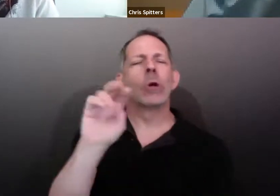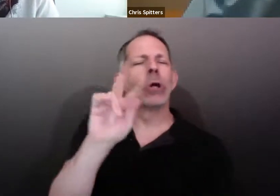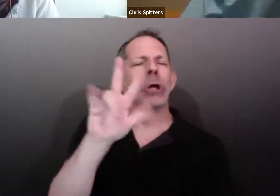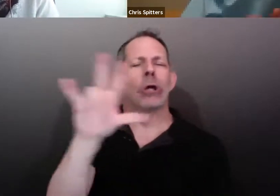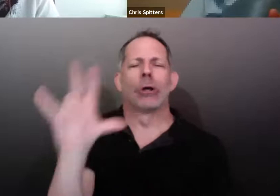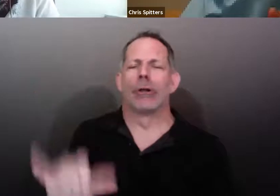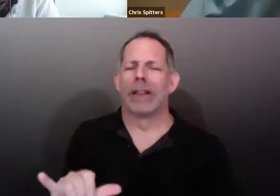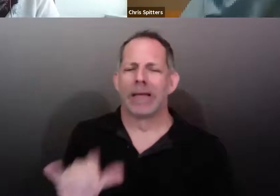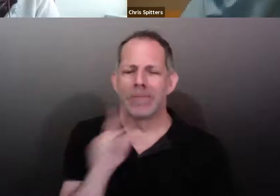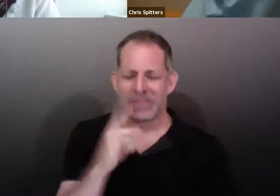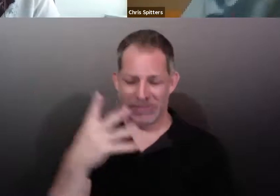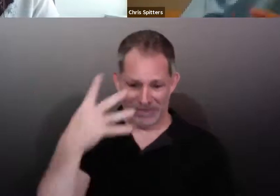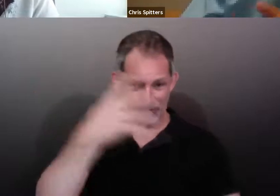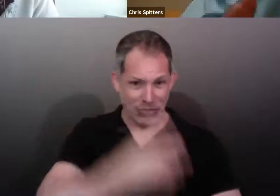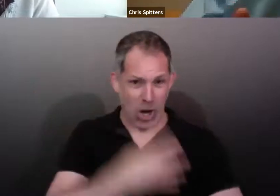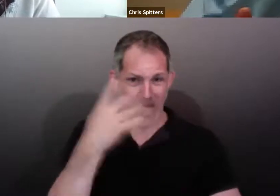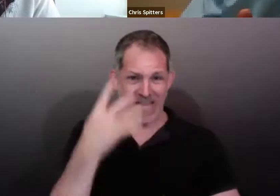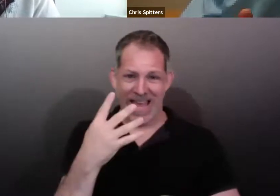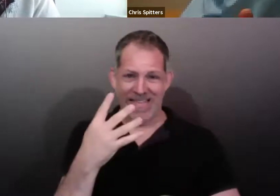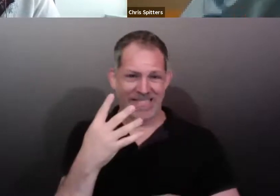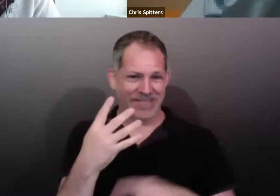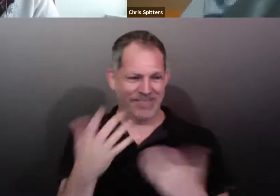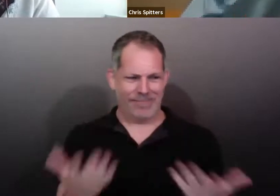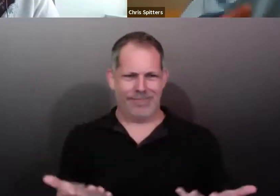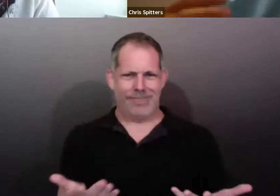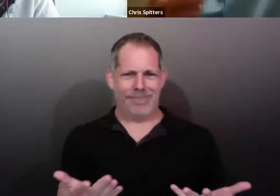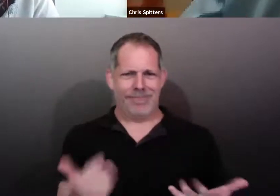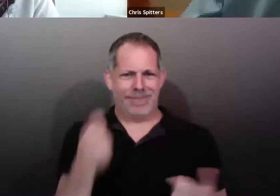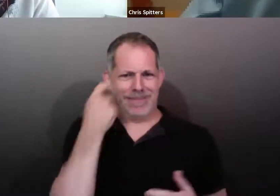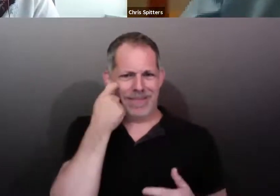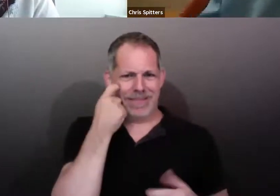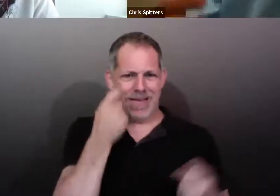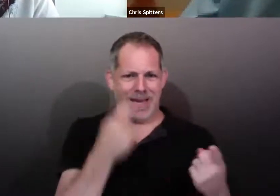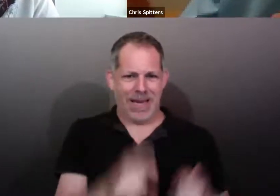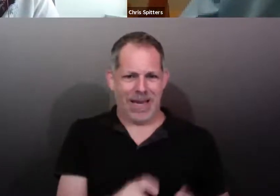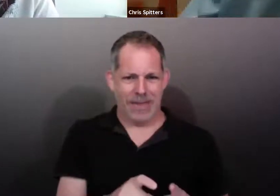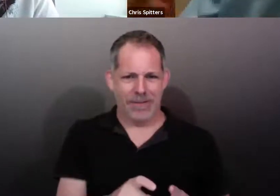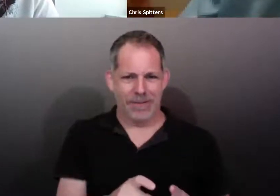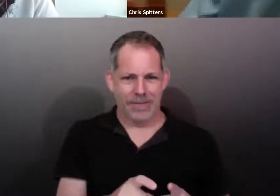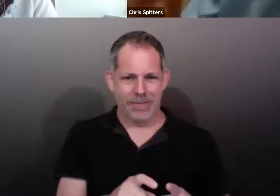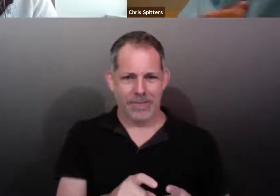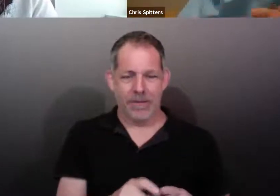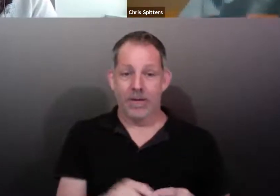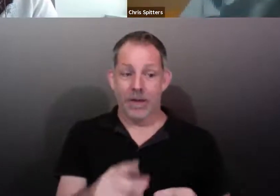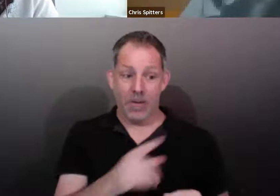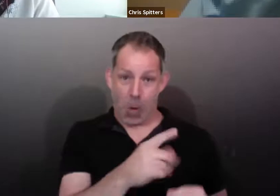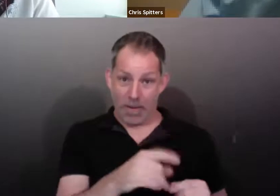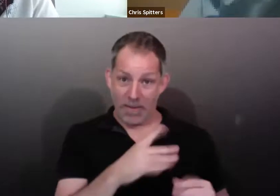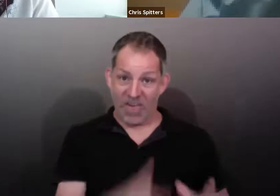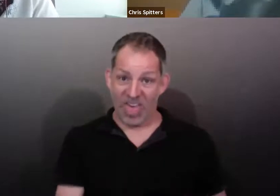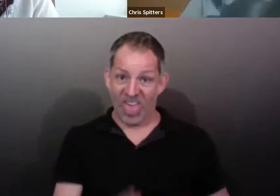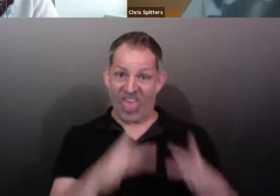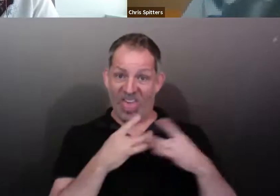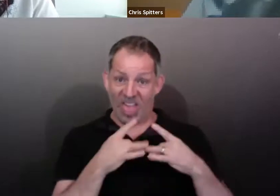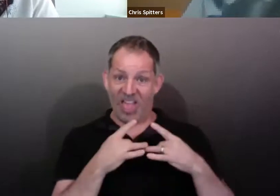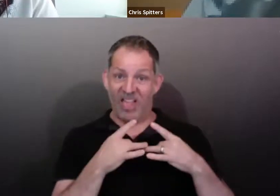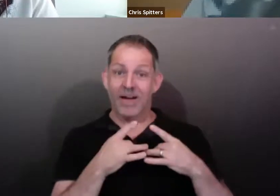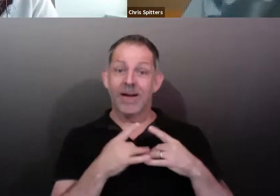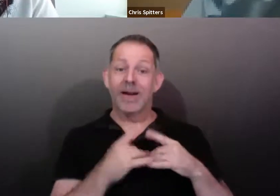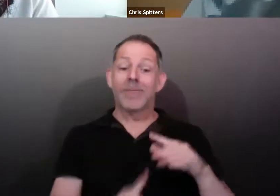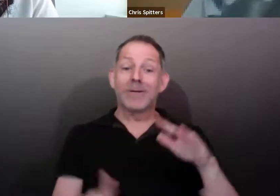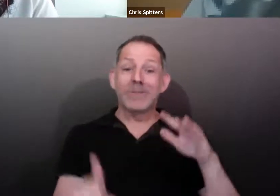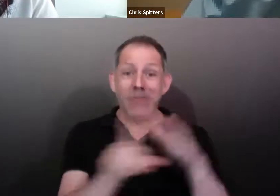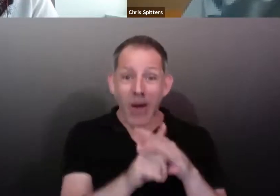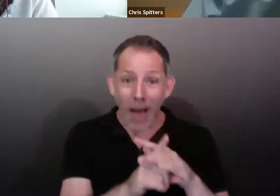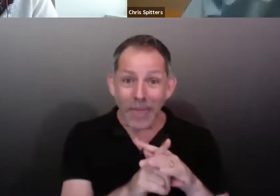exposure to onset of symptoms, then a day or two to get tested, then a day or two for that to kind of show up on our map and